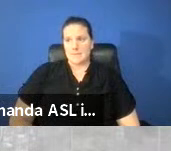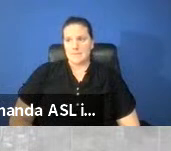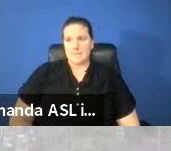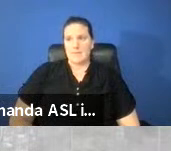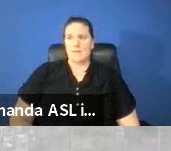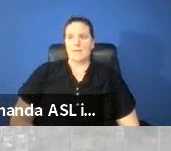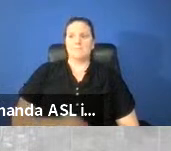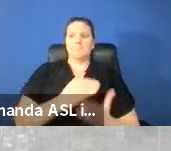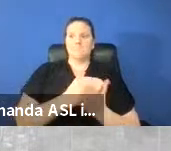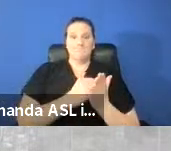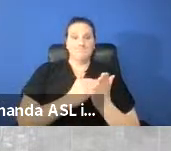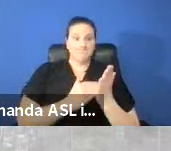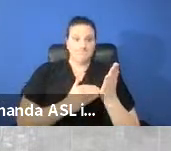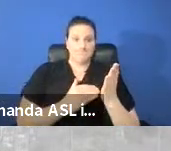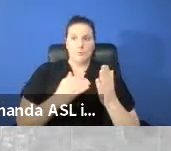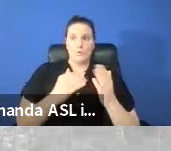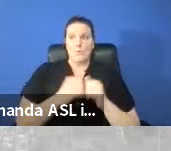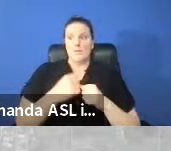vehicle-less households.